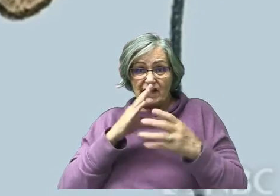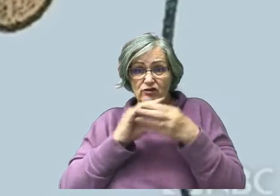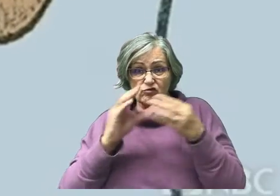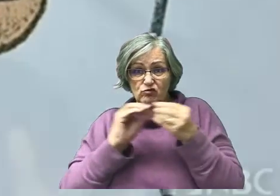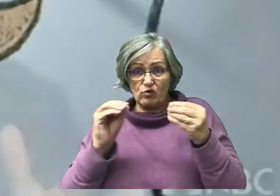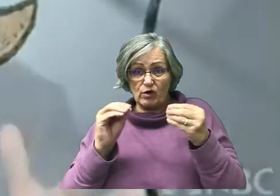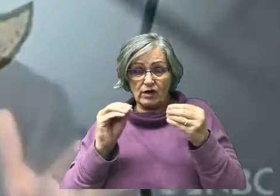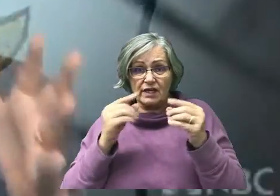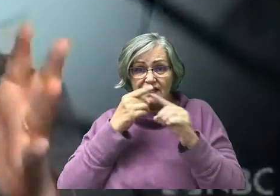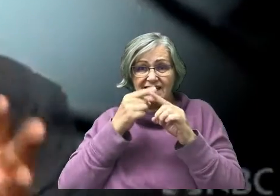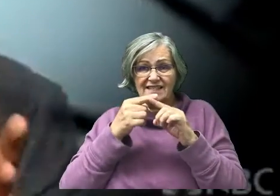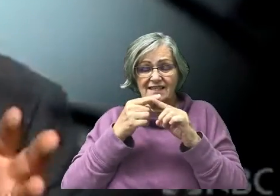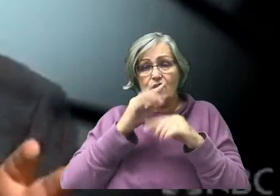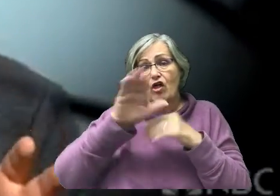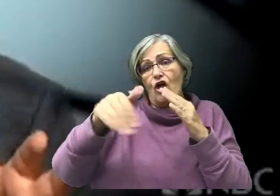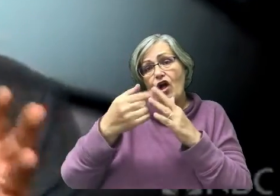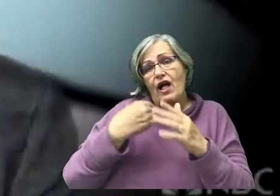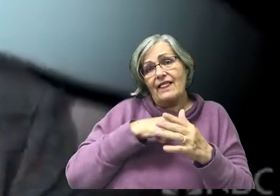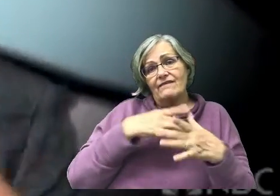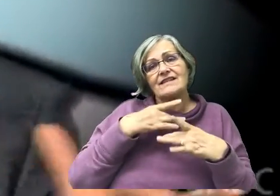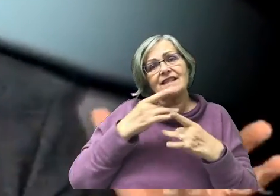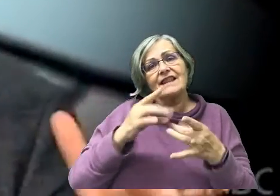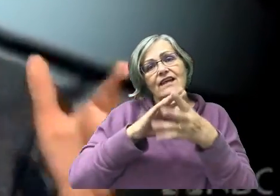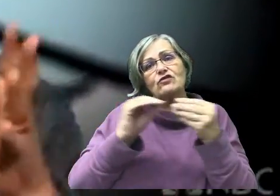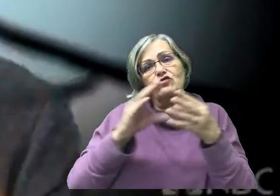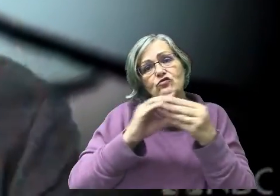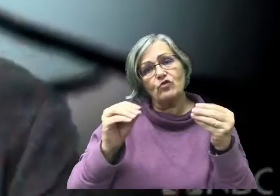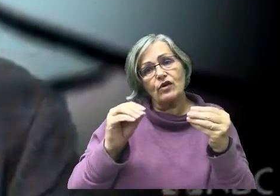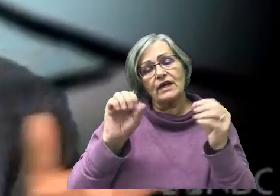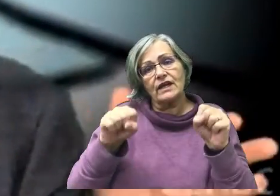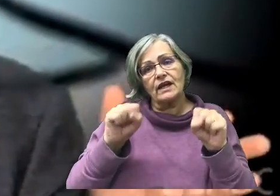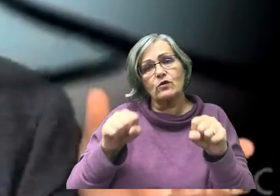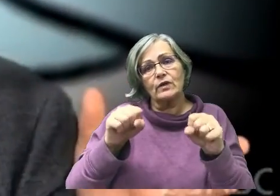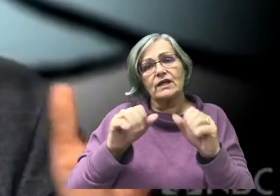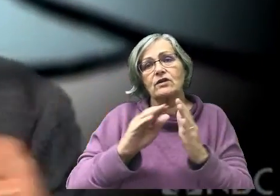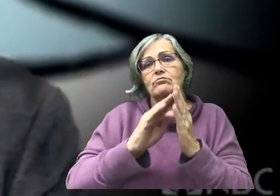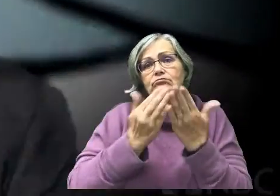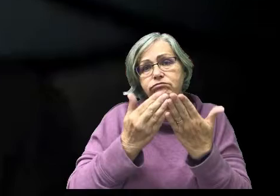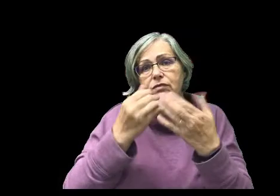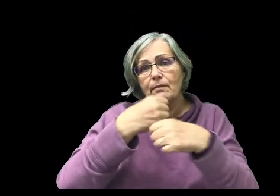until finally we've all decided that it's smooth enough for a story to drive on.